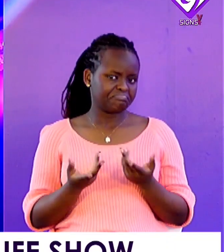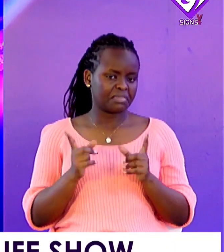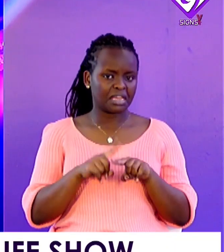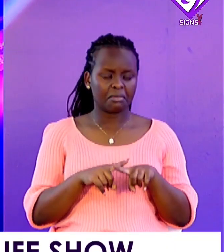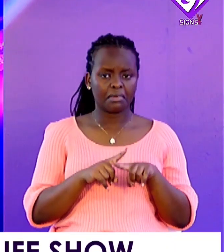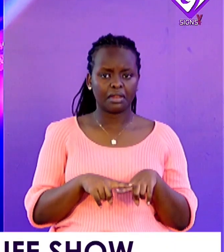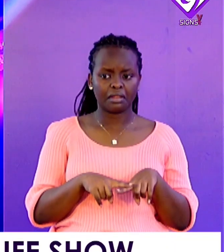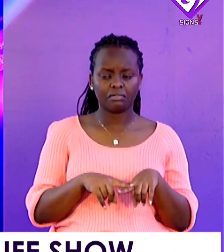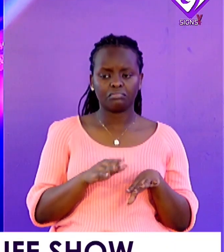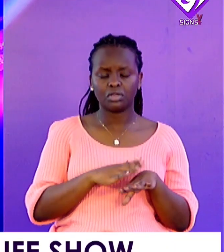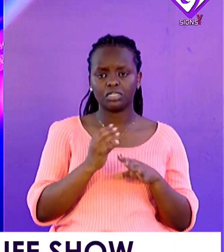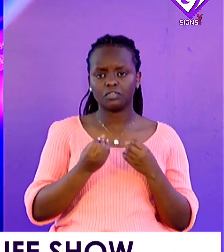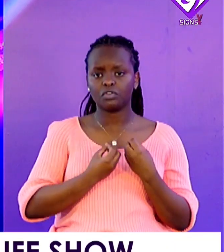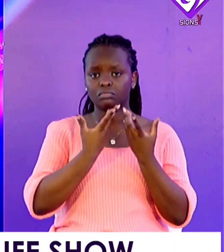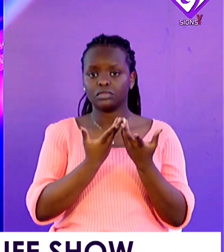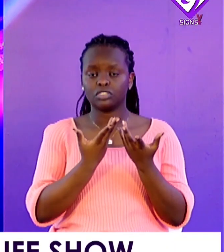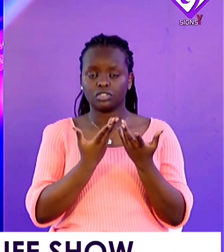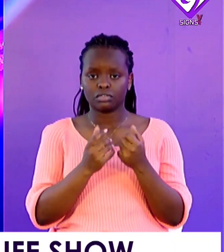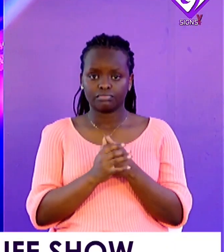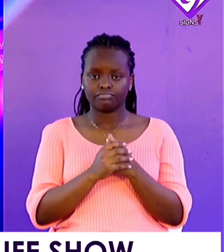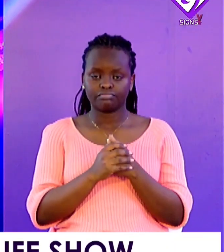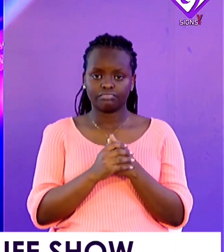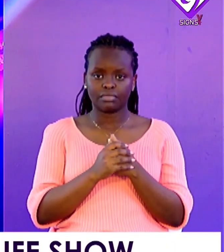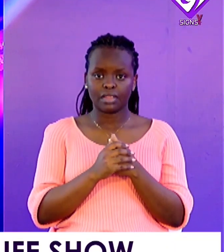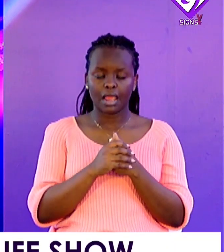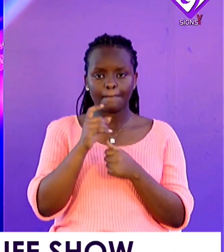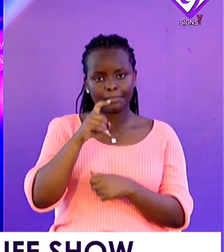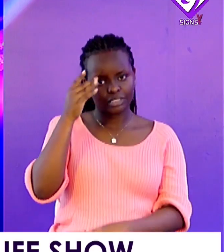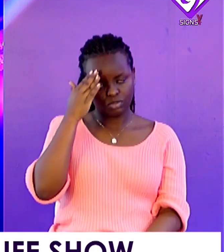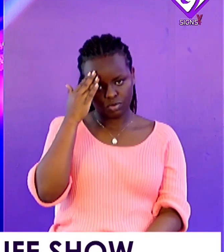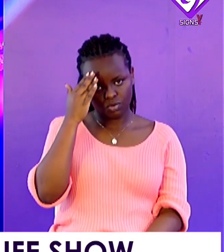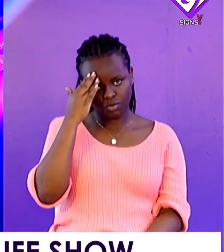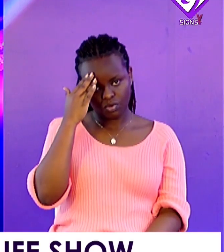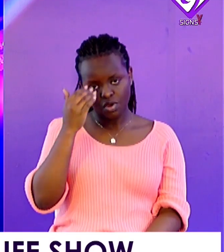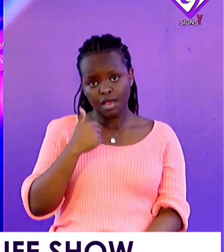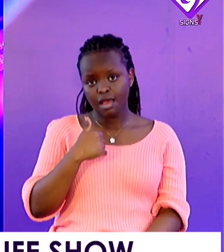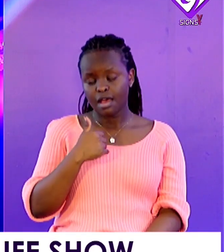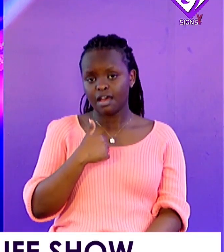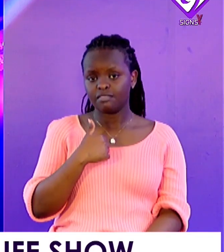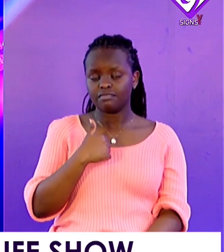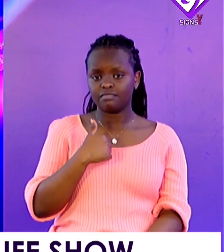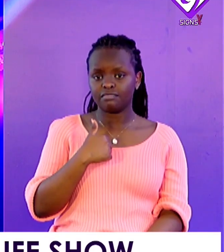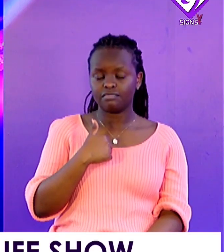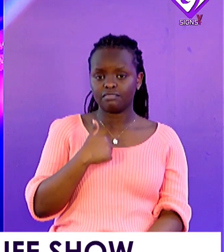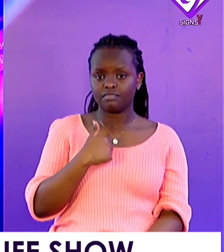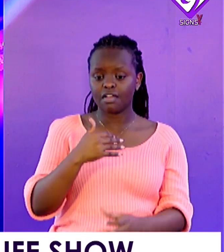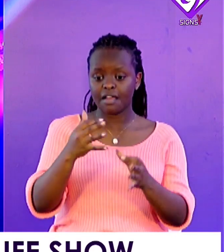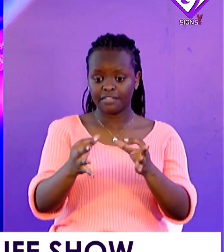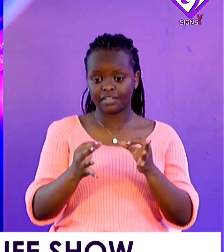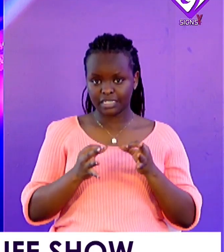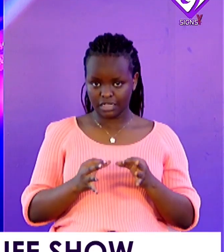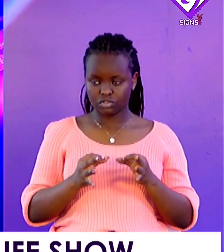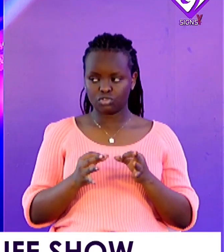depending on the information, or you should be aware of have proper financial